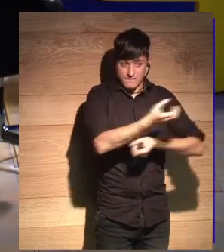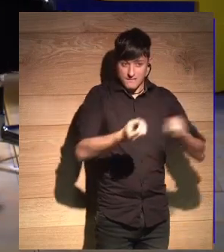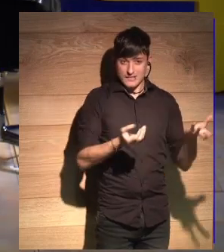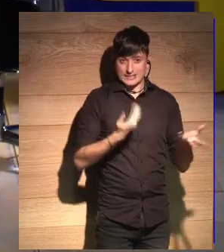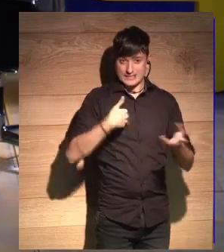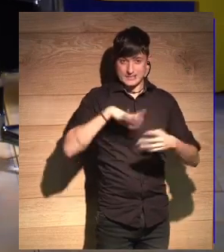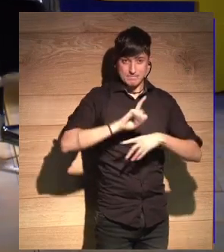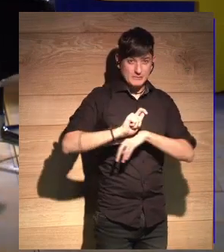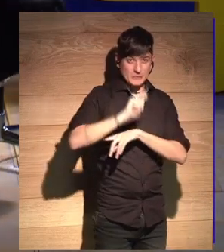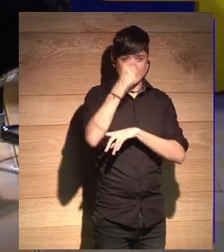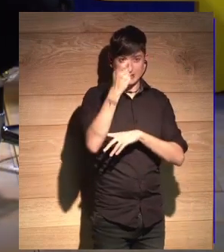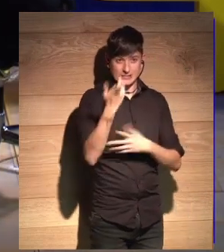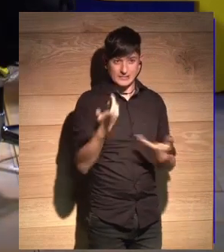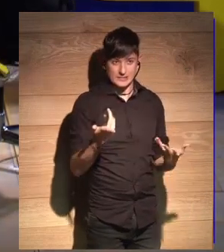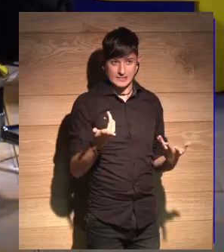but I think